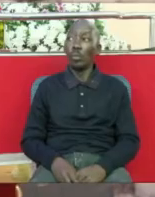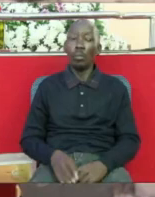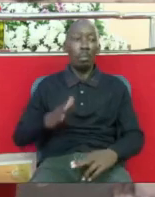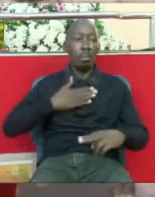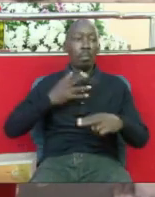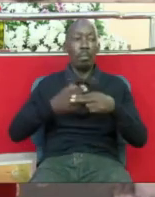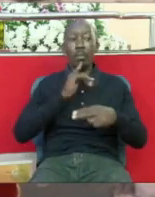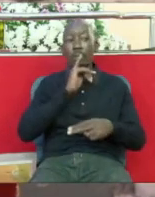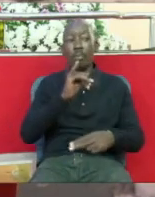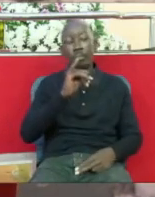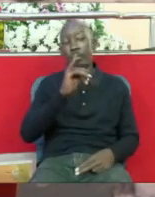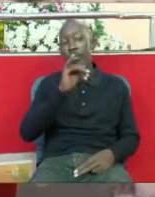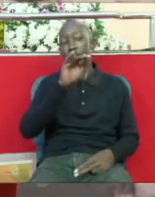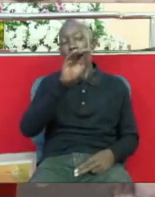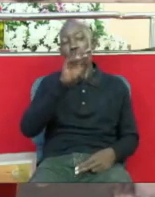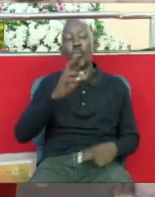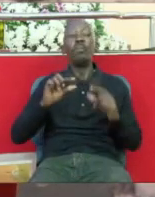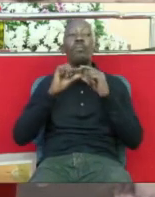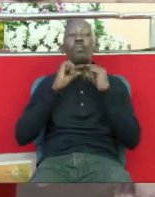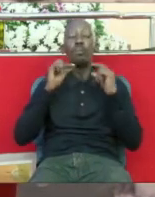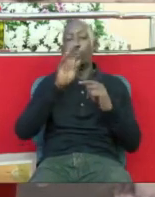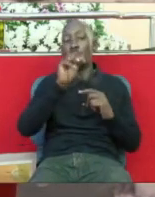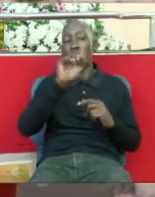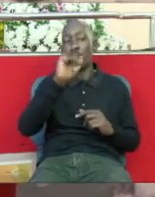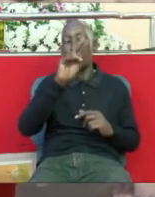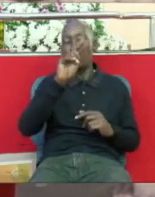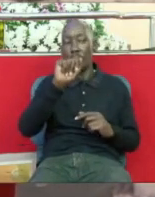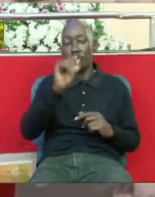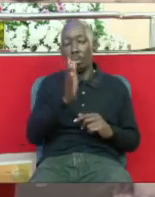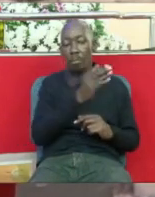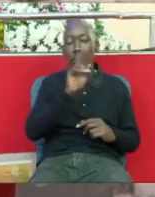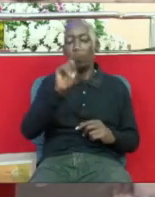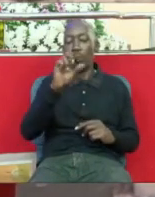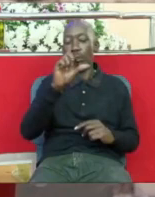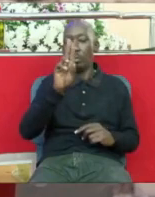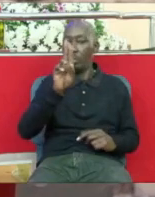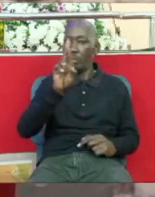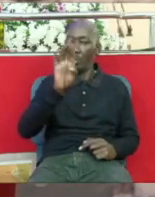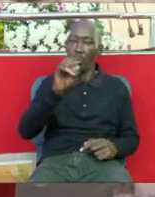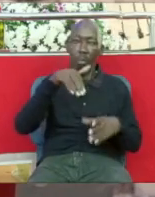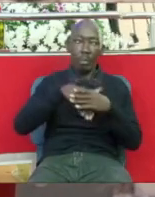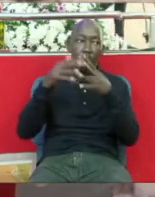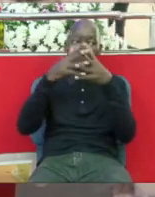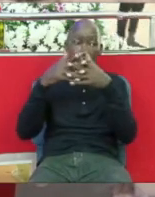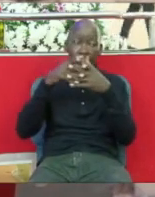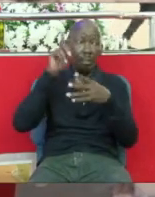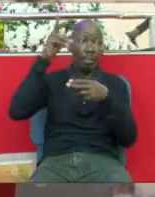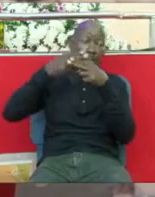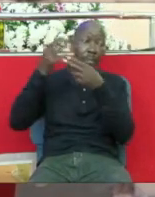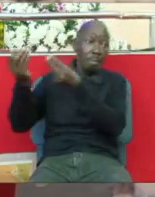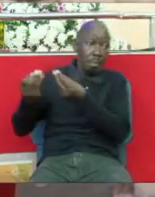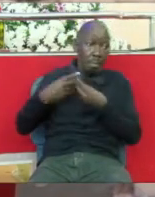name's Reverend Maina Ngure. Jina lake ni Kasisi Maina Ngure. In the US, they call me